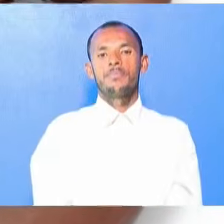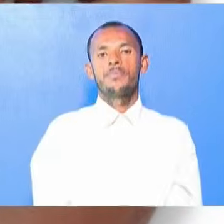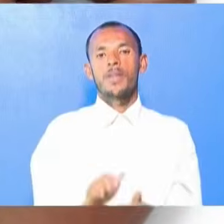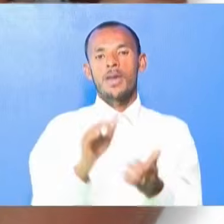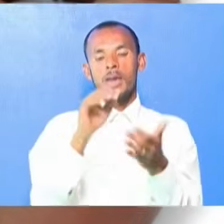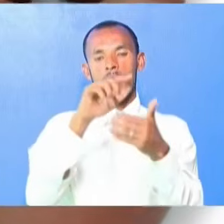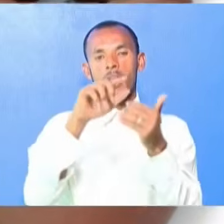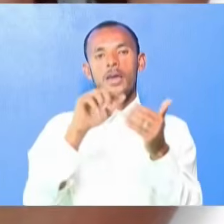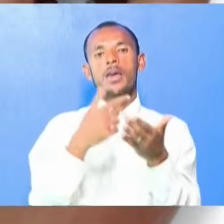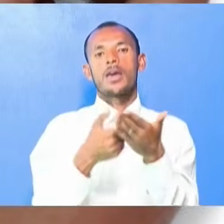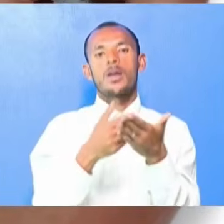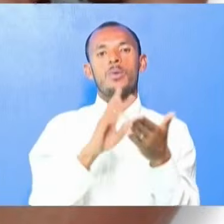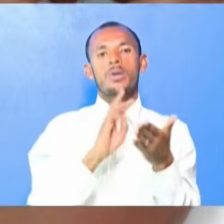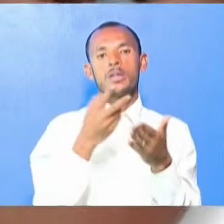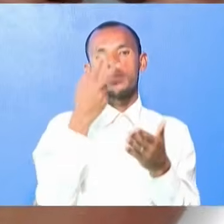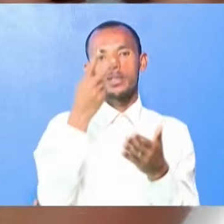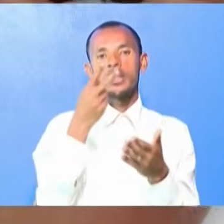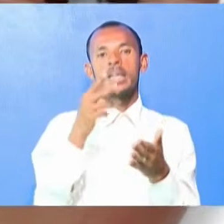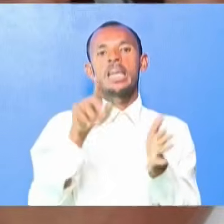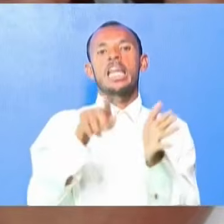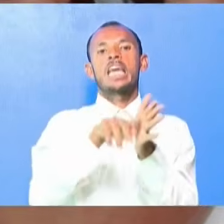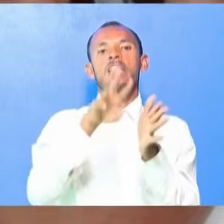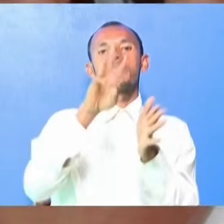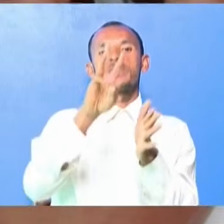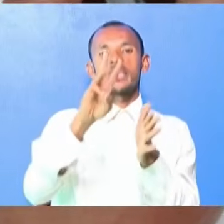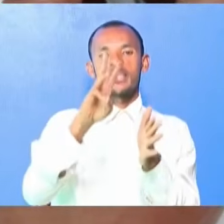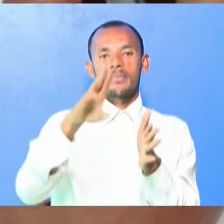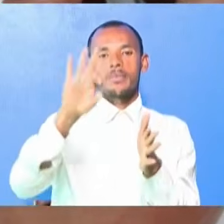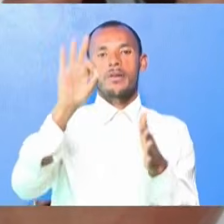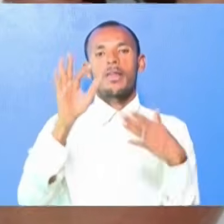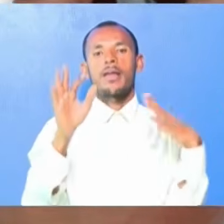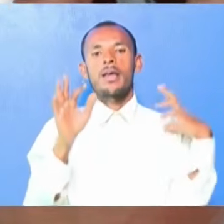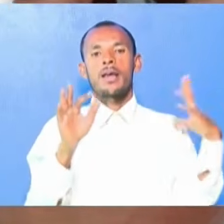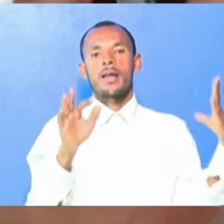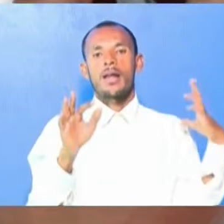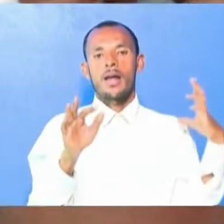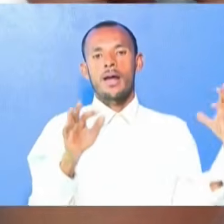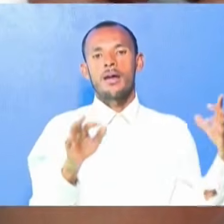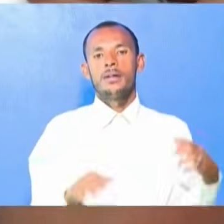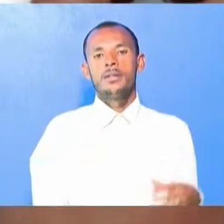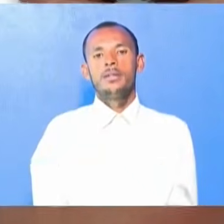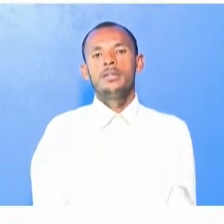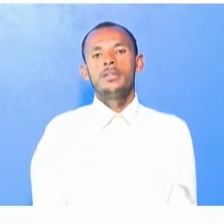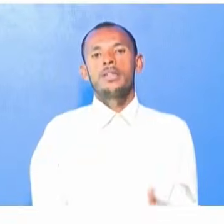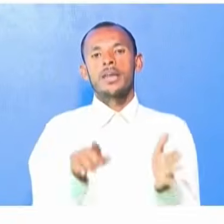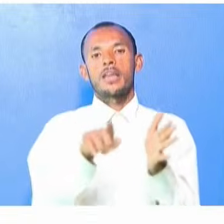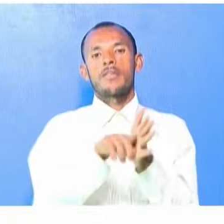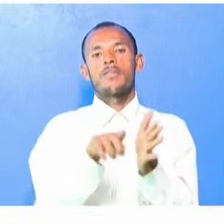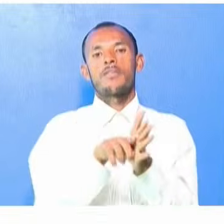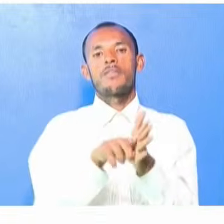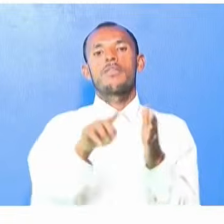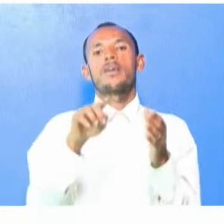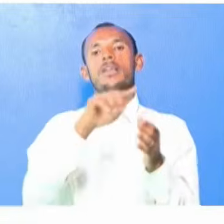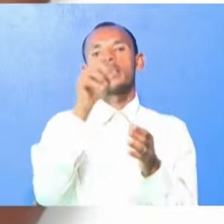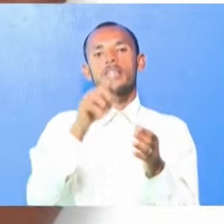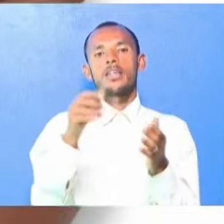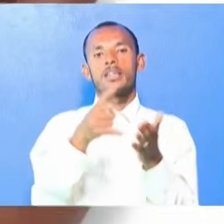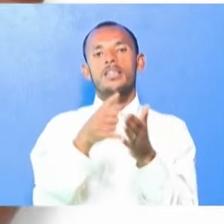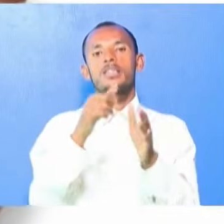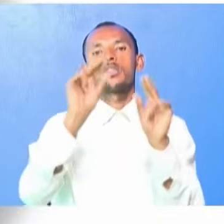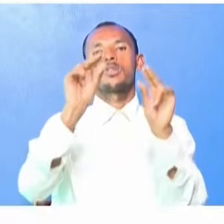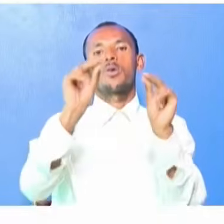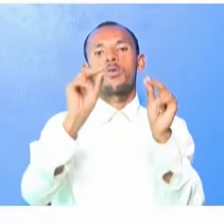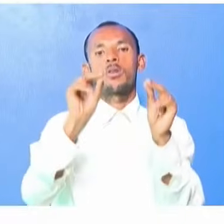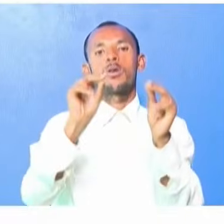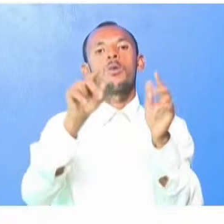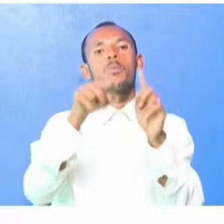Here it says -6. You will find -6 on this set. Such sets are also negative integers. It's not a positive